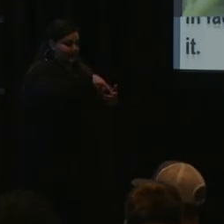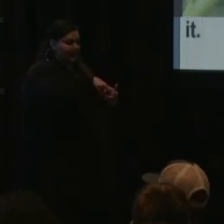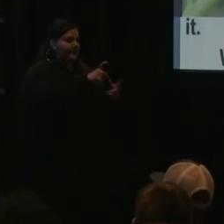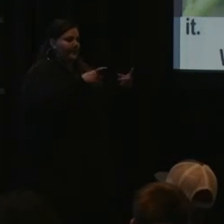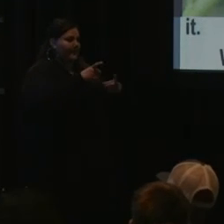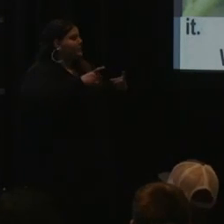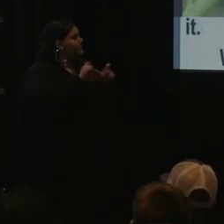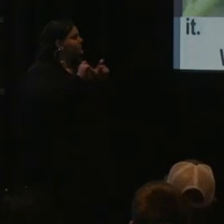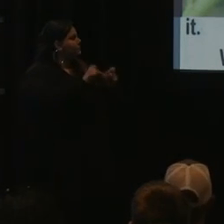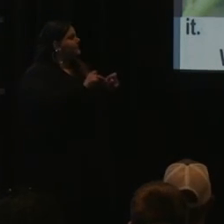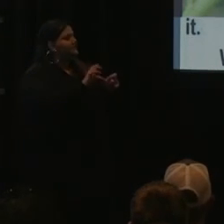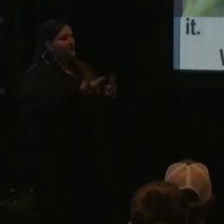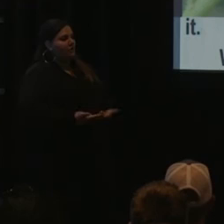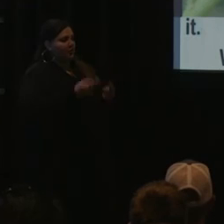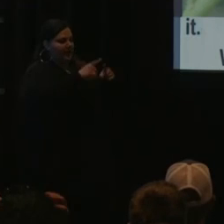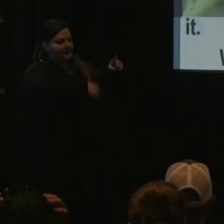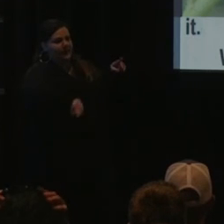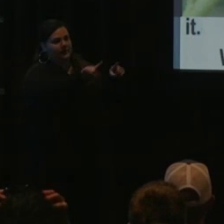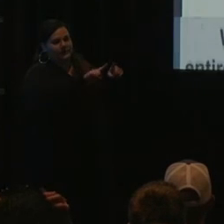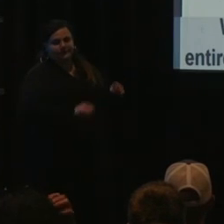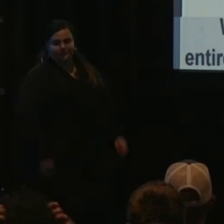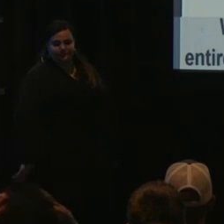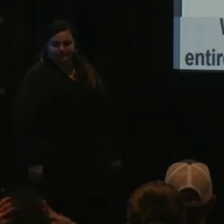that sustains their entire life cycle.